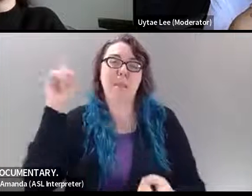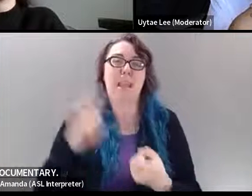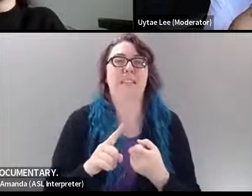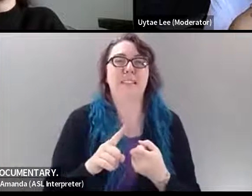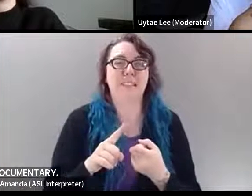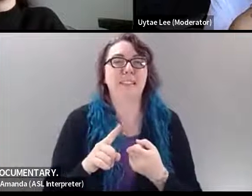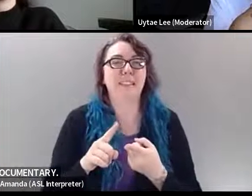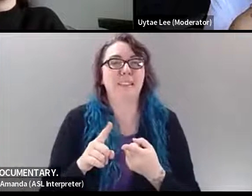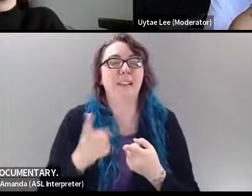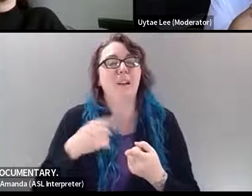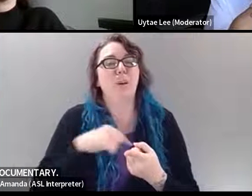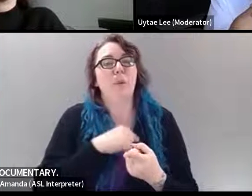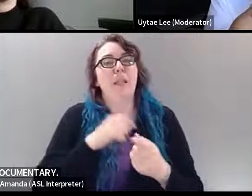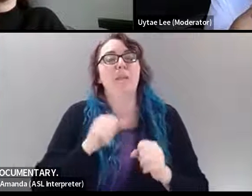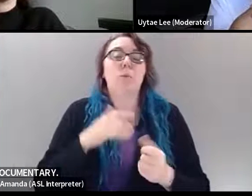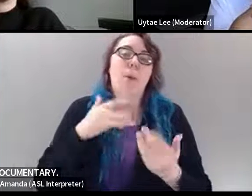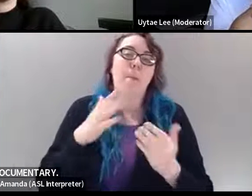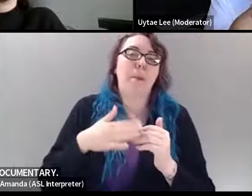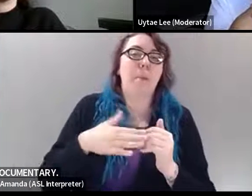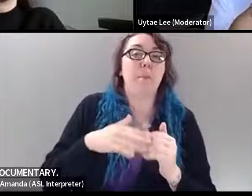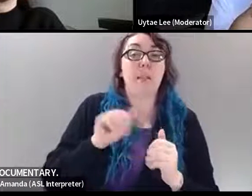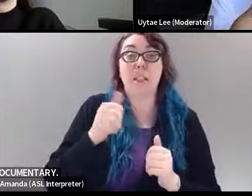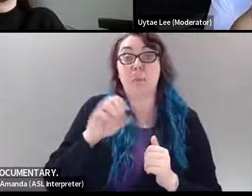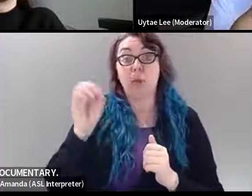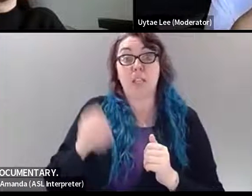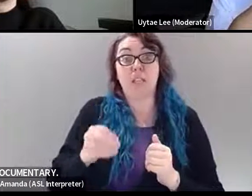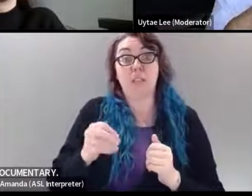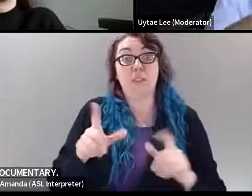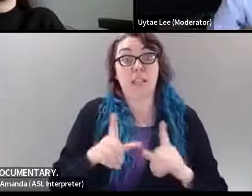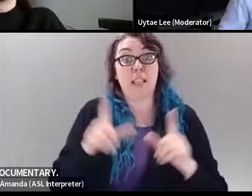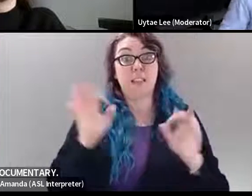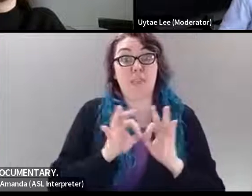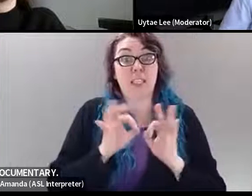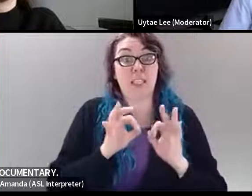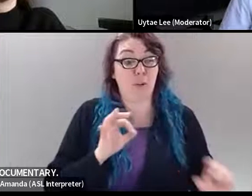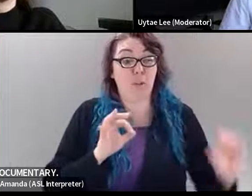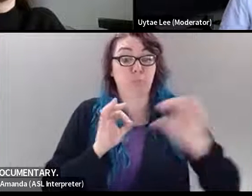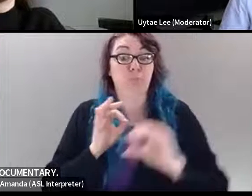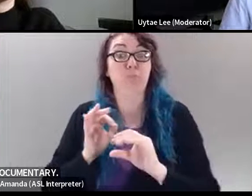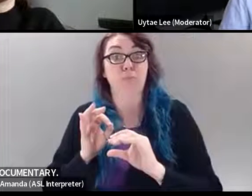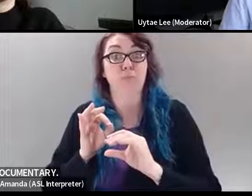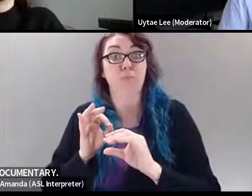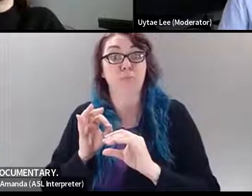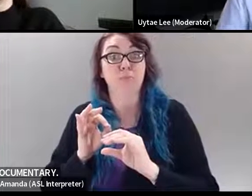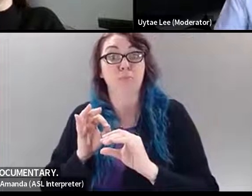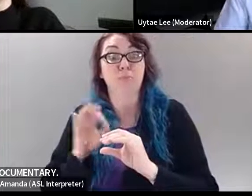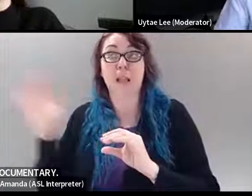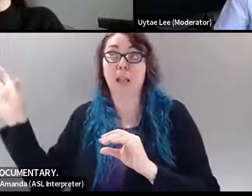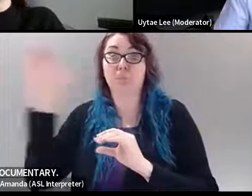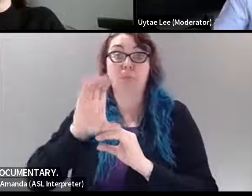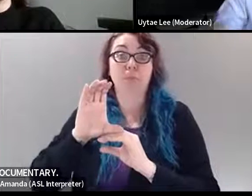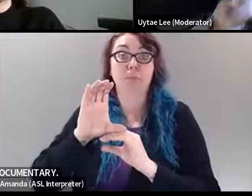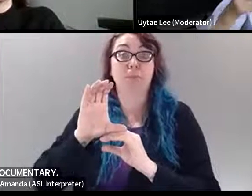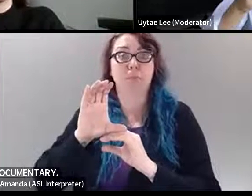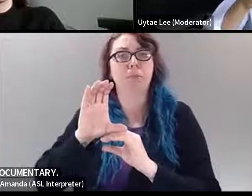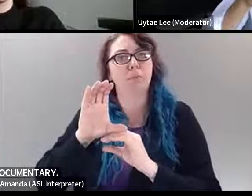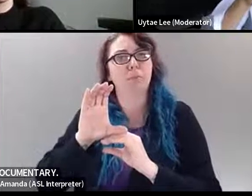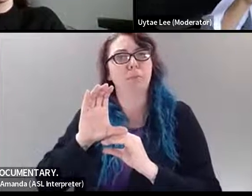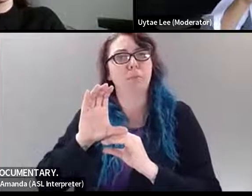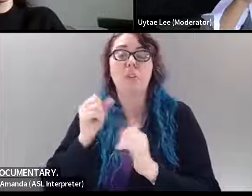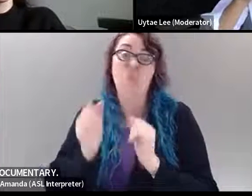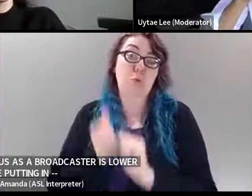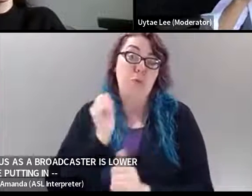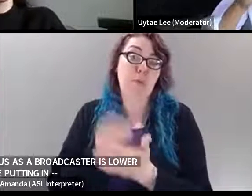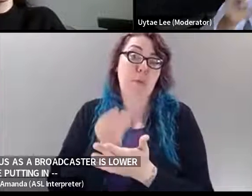well, the minimum is 10% of the license fee, 10% of the overall budget in our license fee. And then a lot of the money is coming